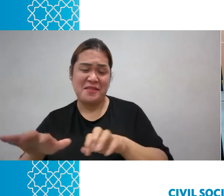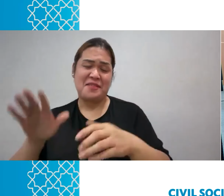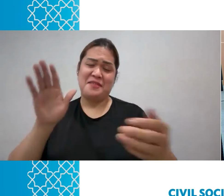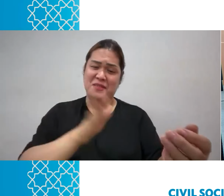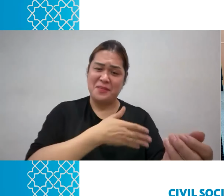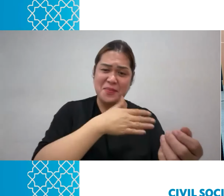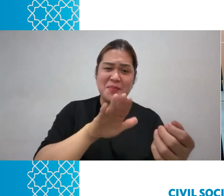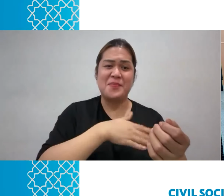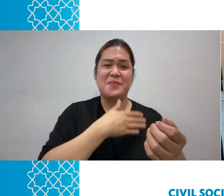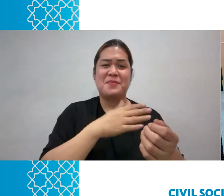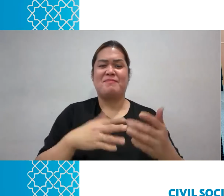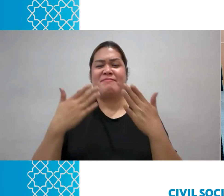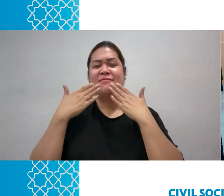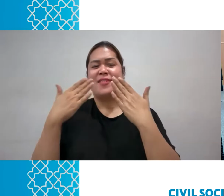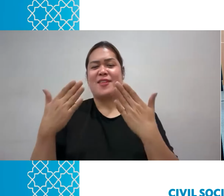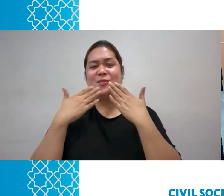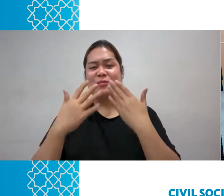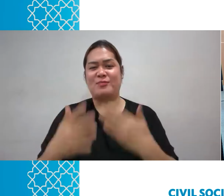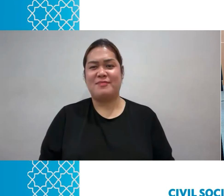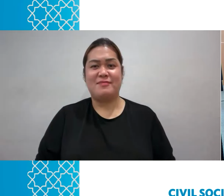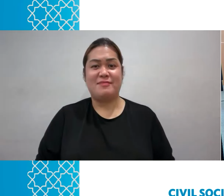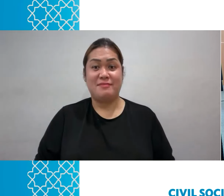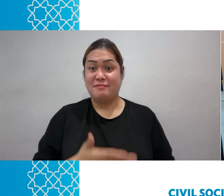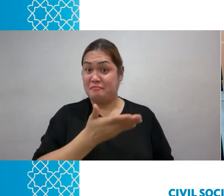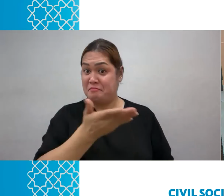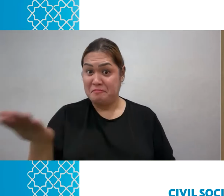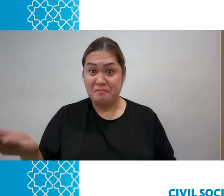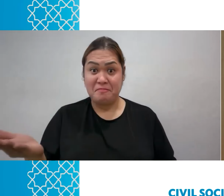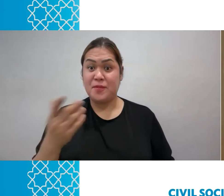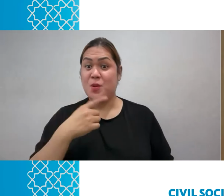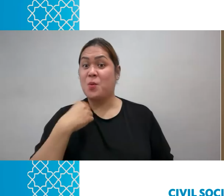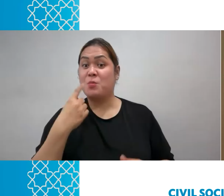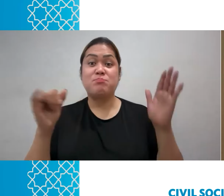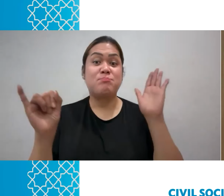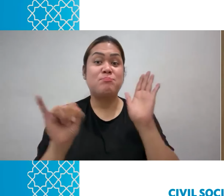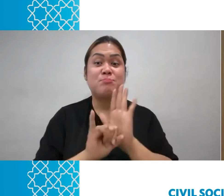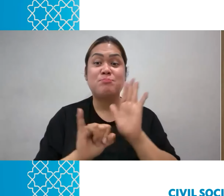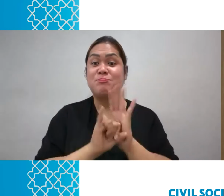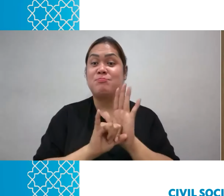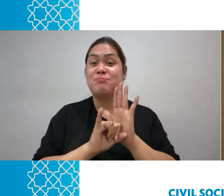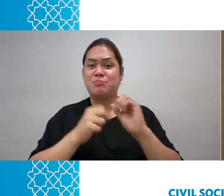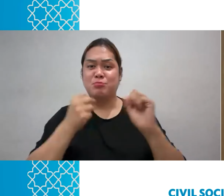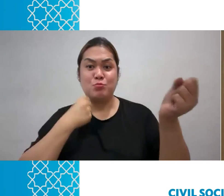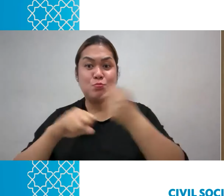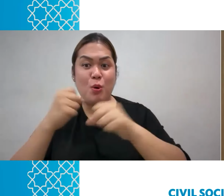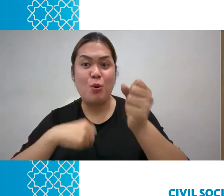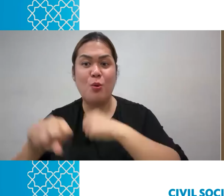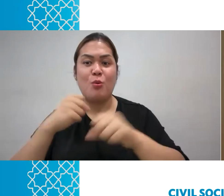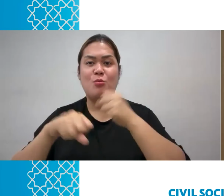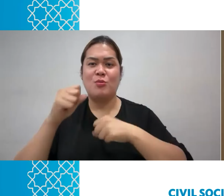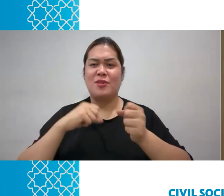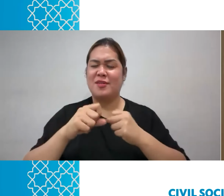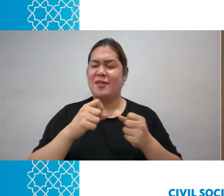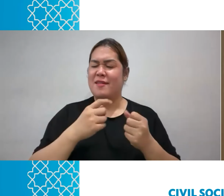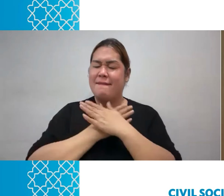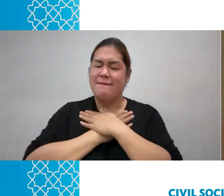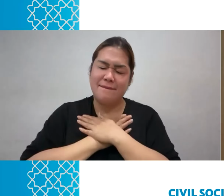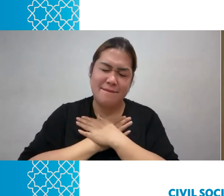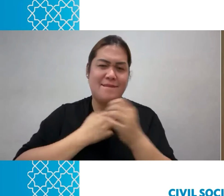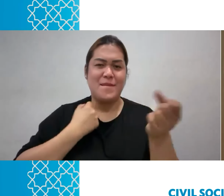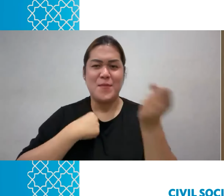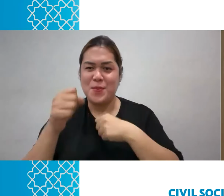you are someone who identifies as an athlete or a total sports lover, will you please stand up as